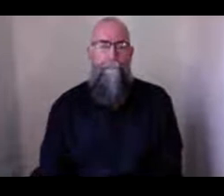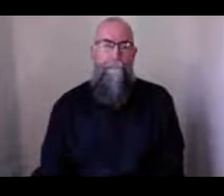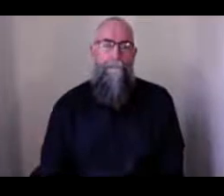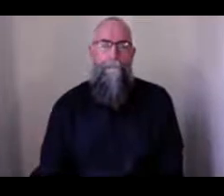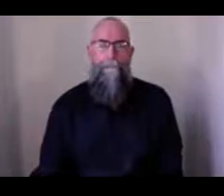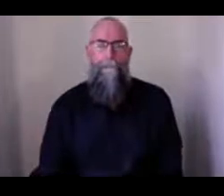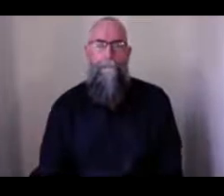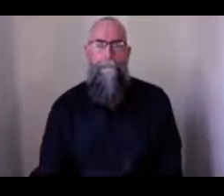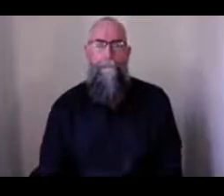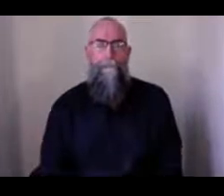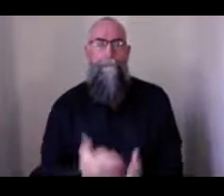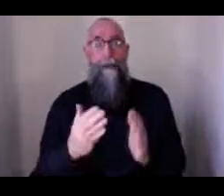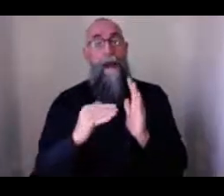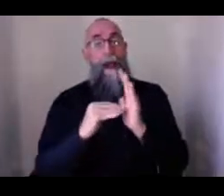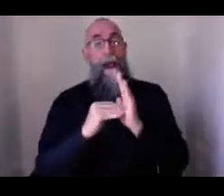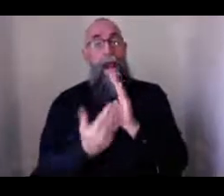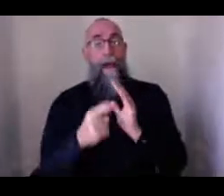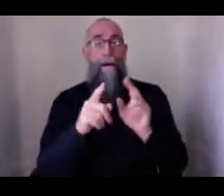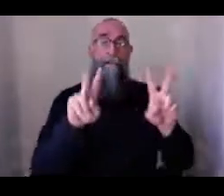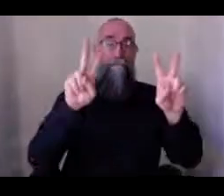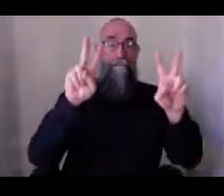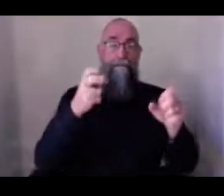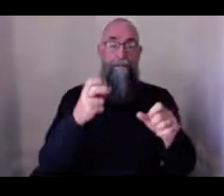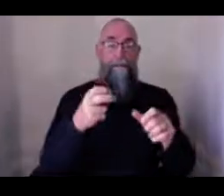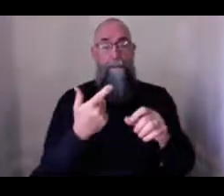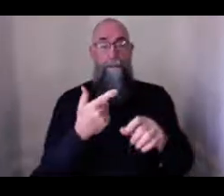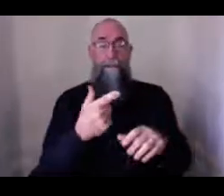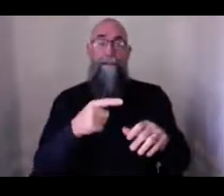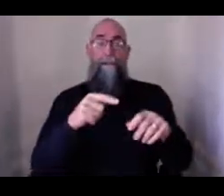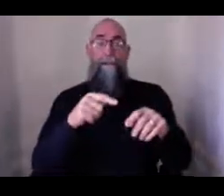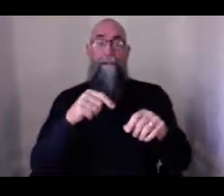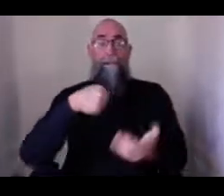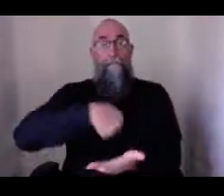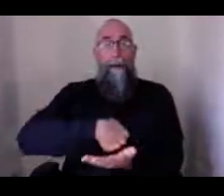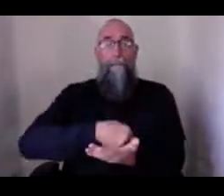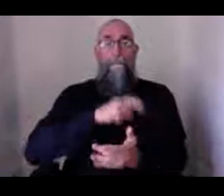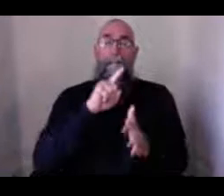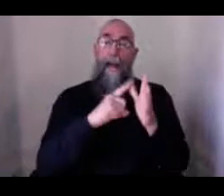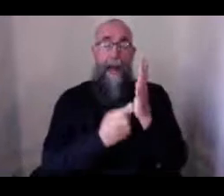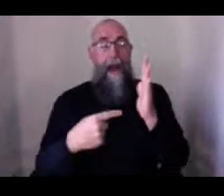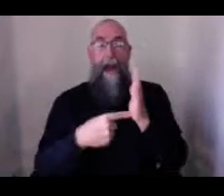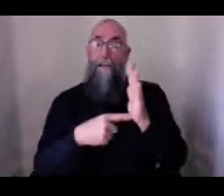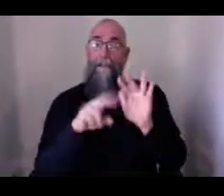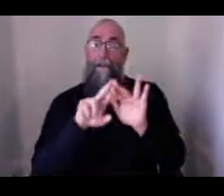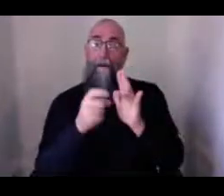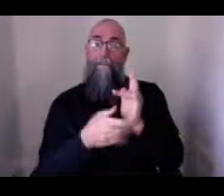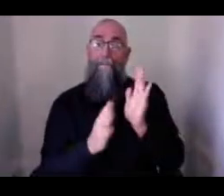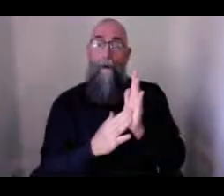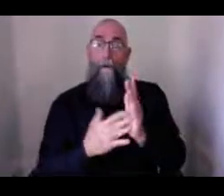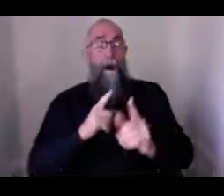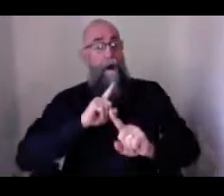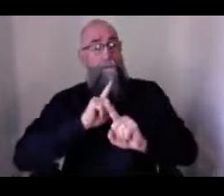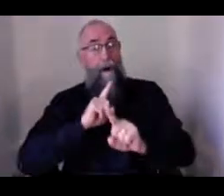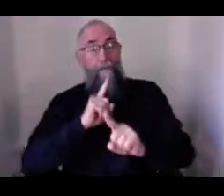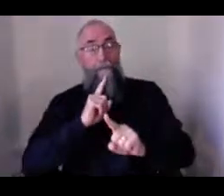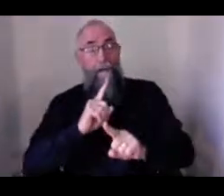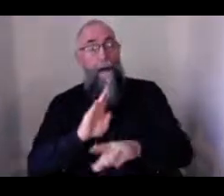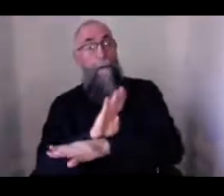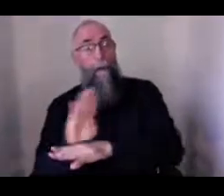So the heading of this slide is Artform Advisory Boards. What is important about this is that when you're submitting